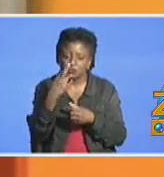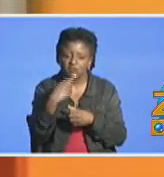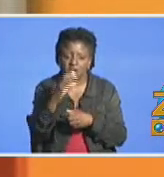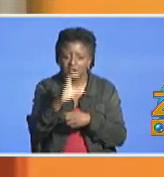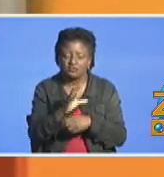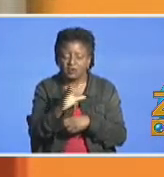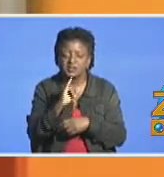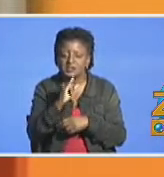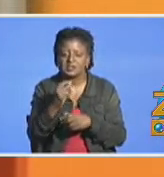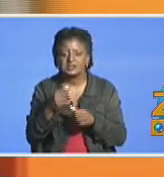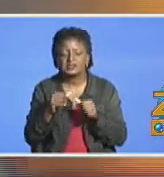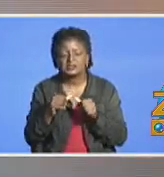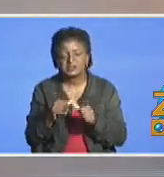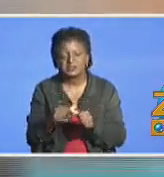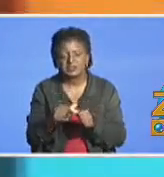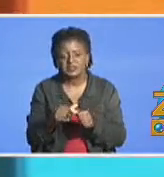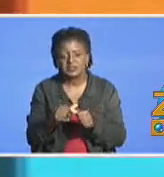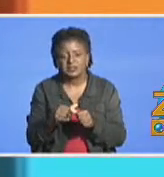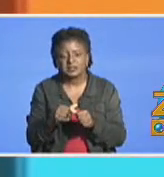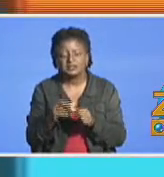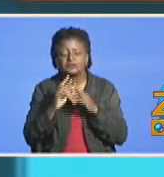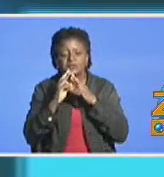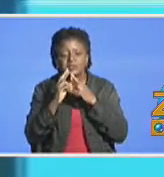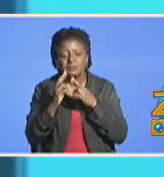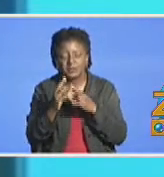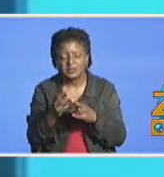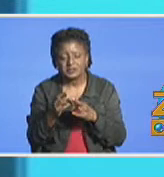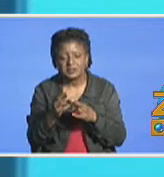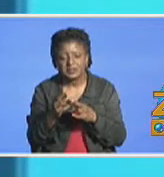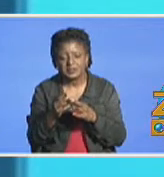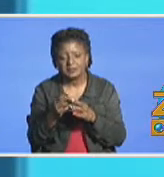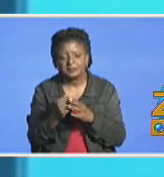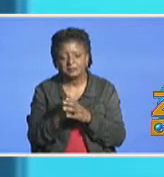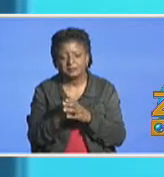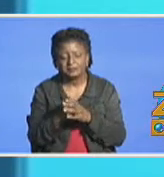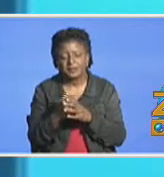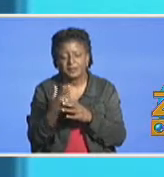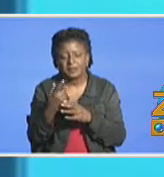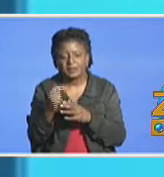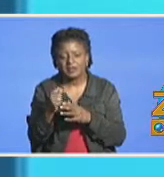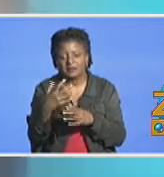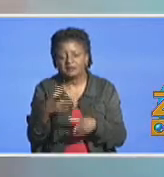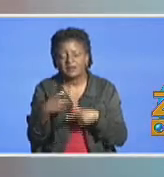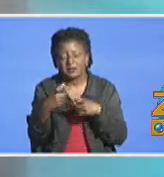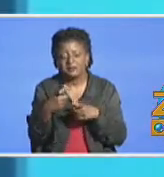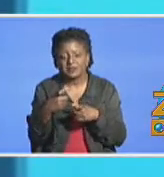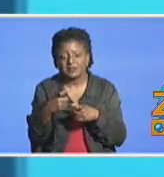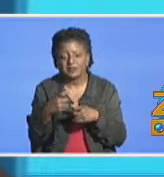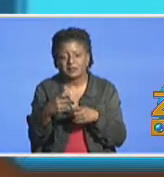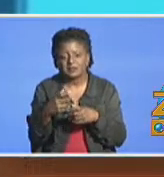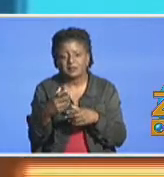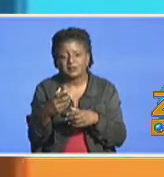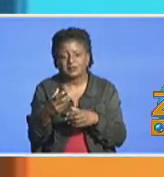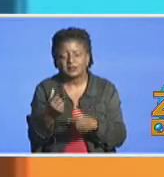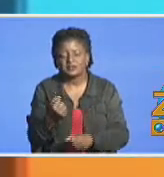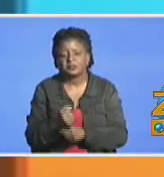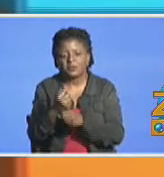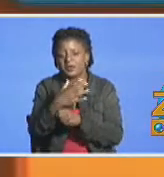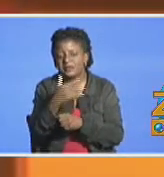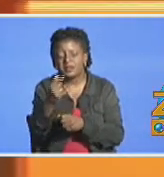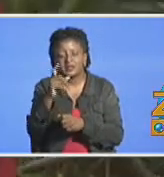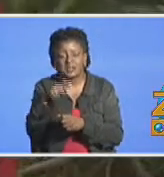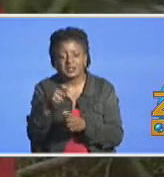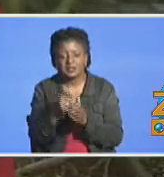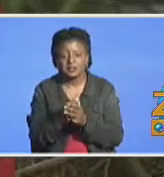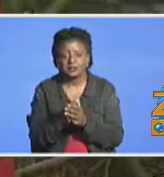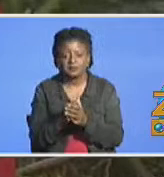response mode, the strong support from international partners has given it the boost needed to meet the high demand. We